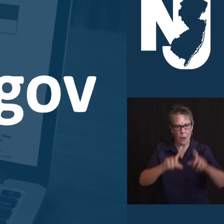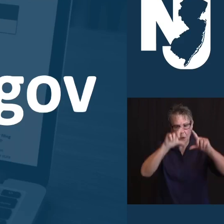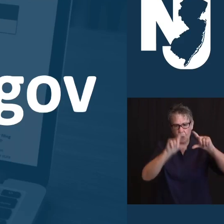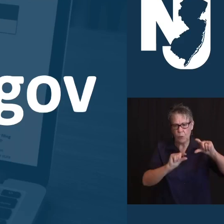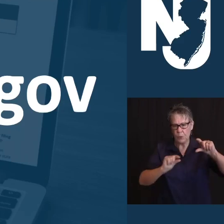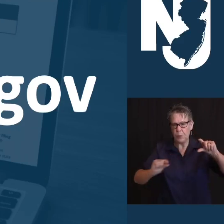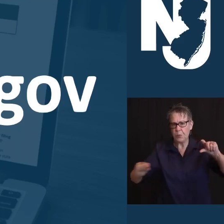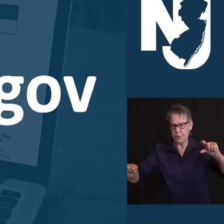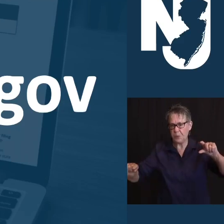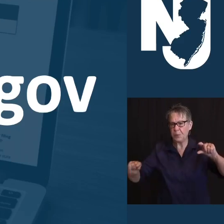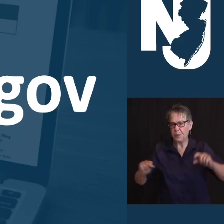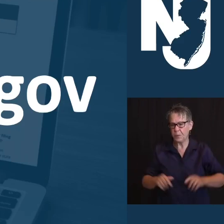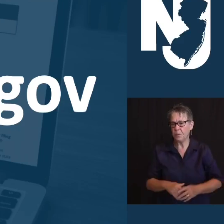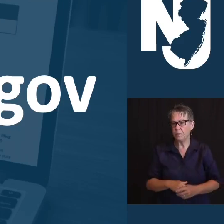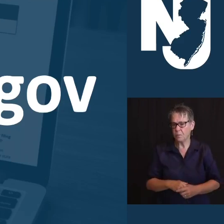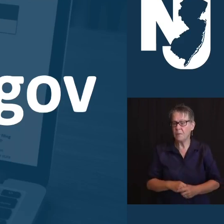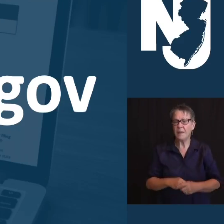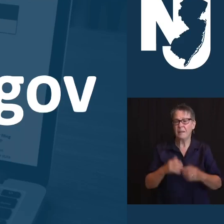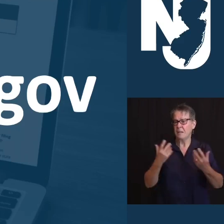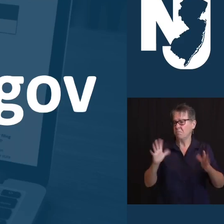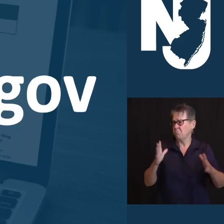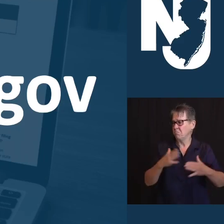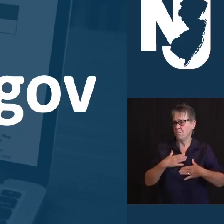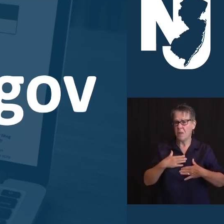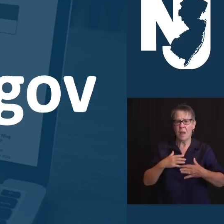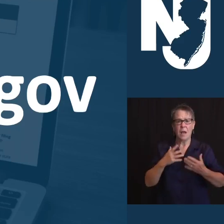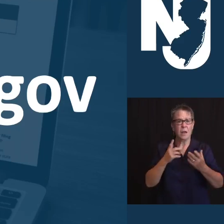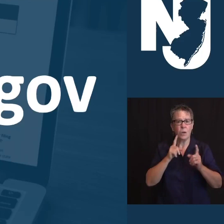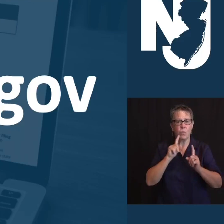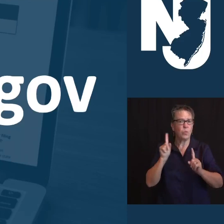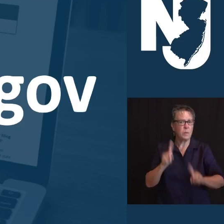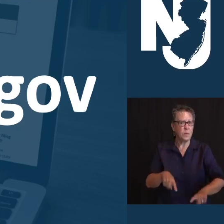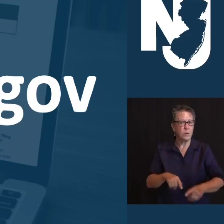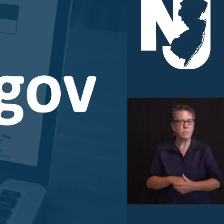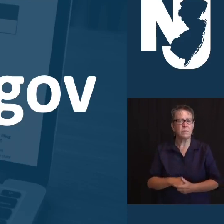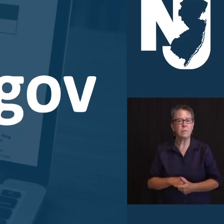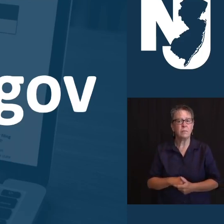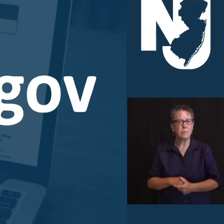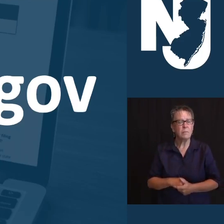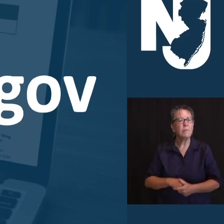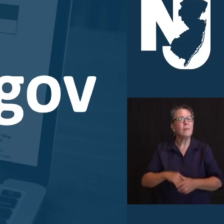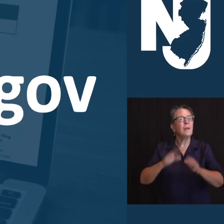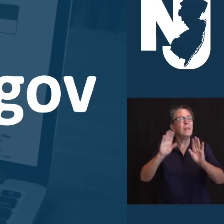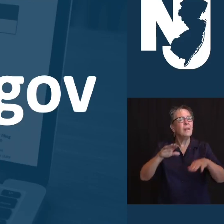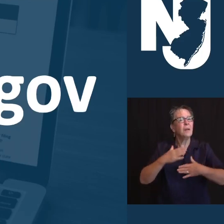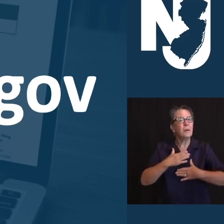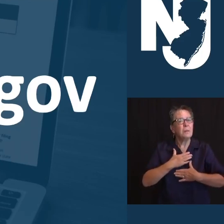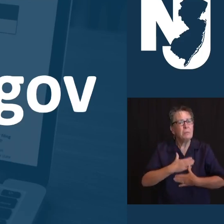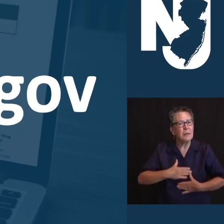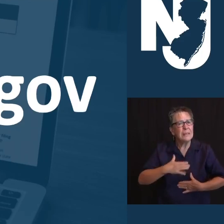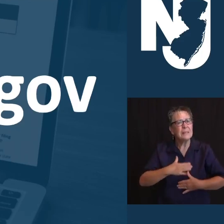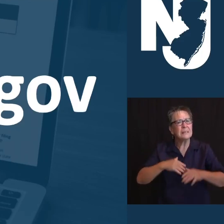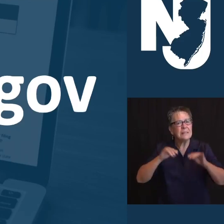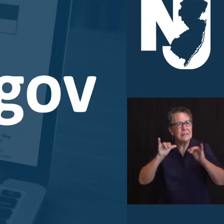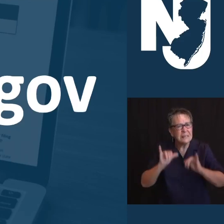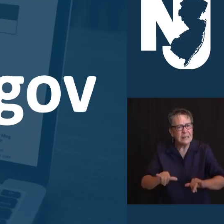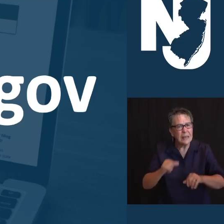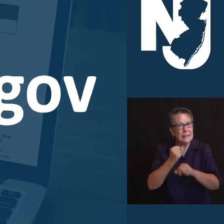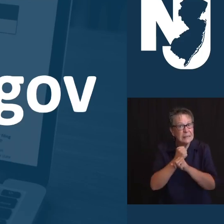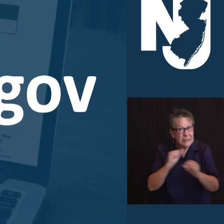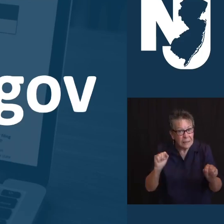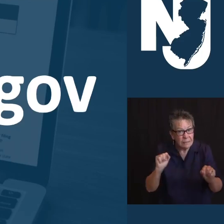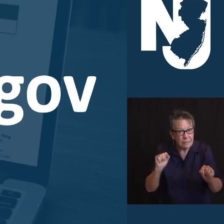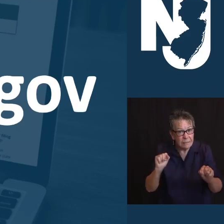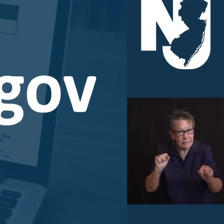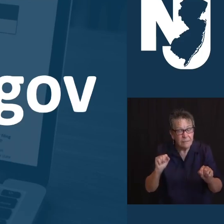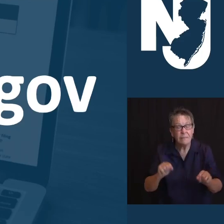remember, for each other, for us all, answer the call. Judy, well said on everything, especially on contact tracing.